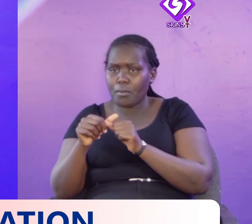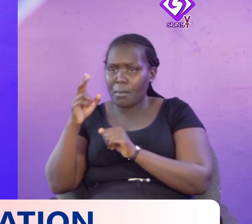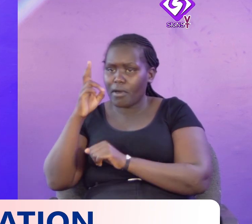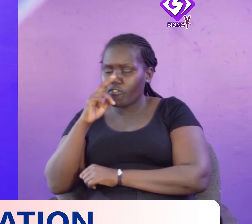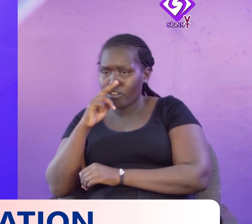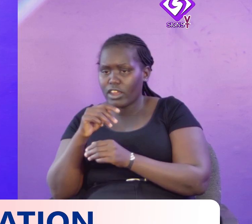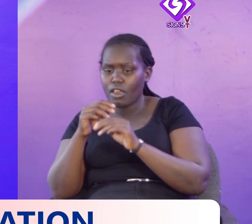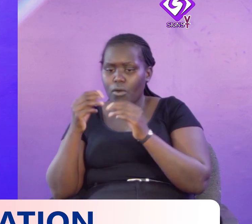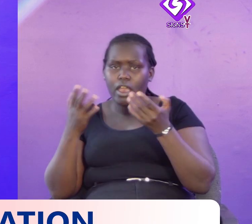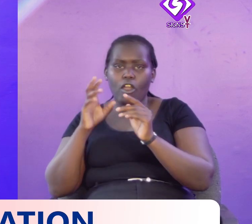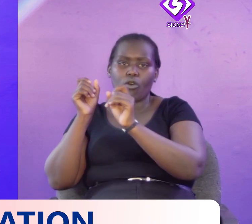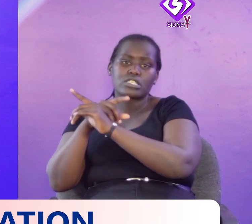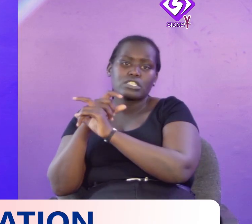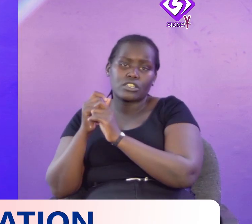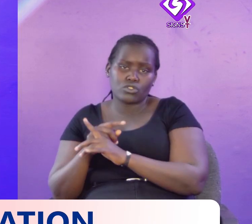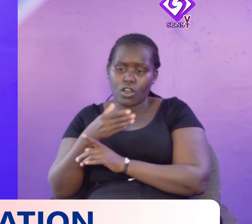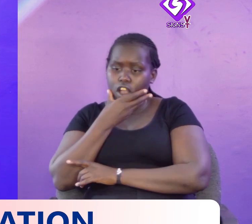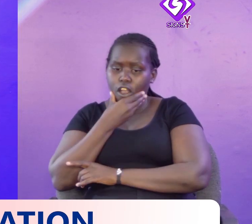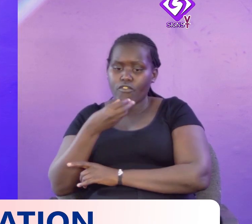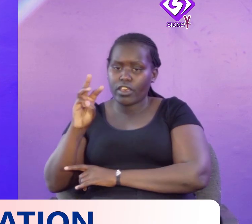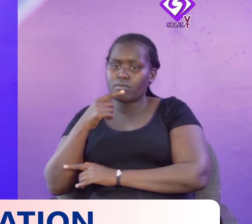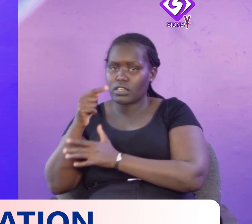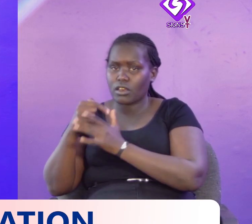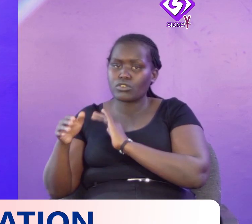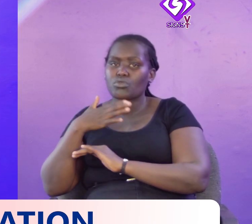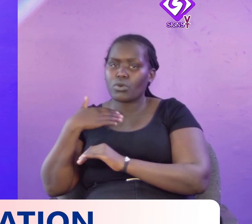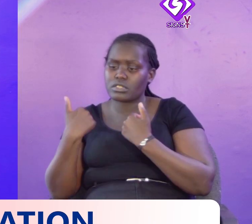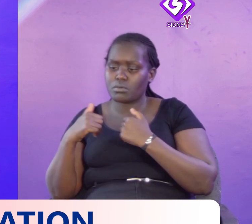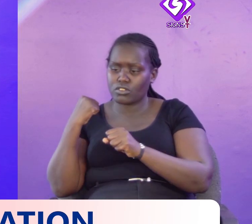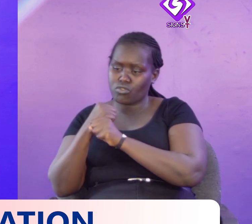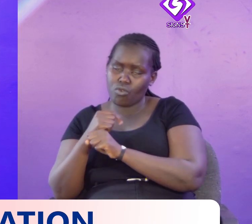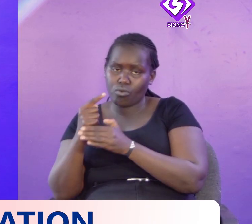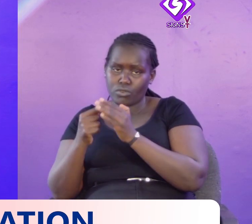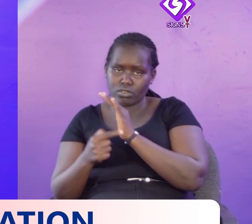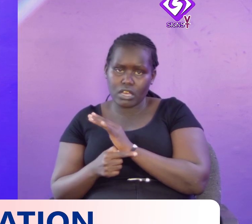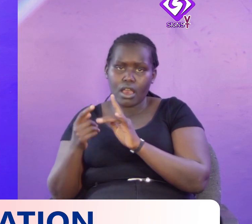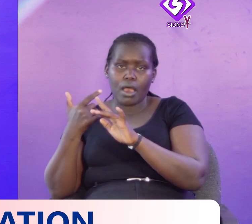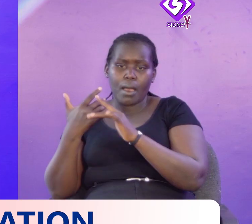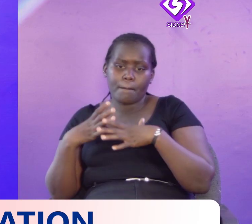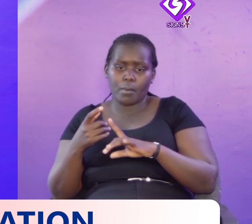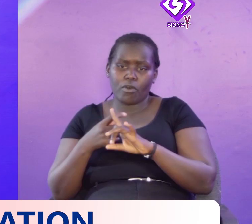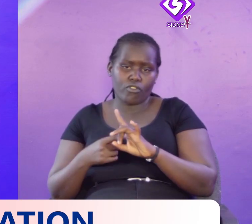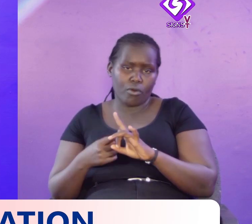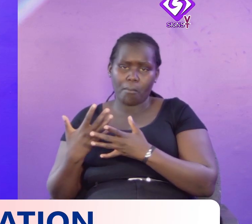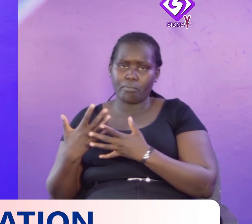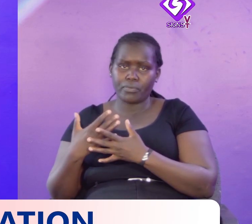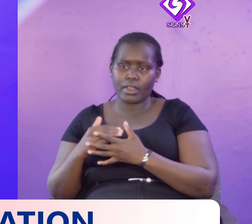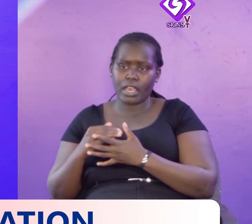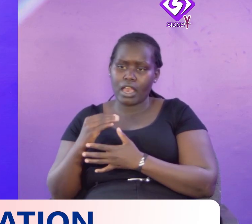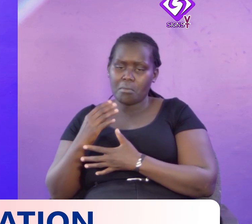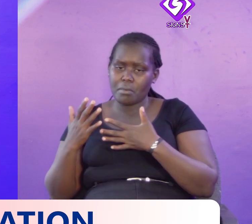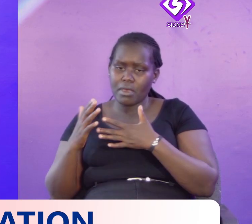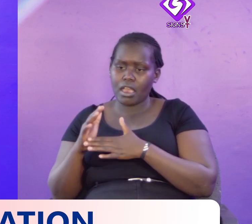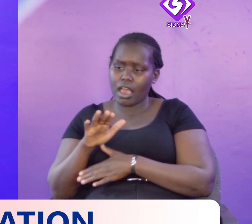TikTok of him saying, munataka nifanyaje? People, especially from his backyard, was saying, you are